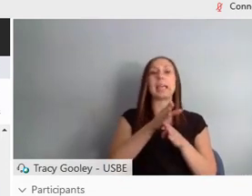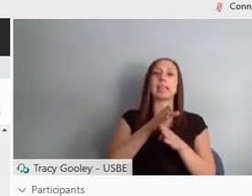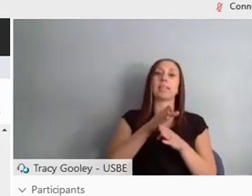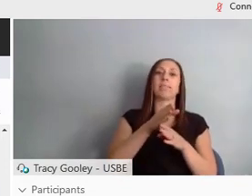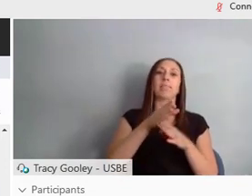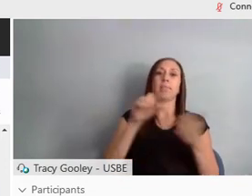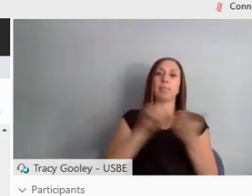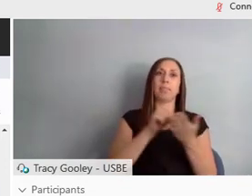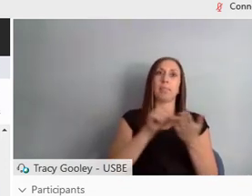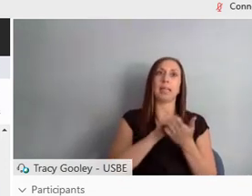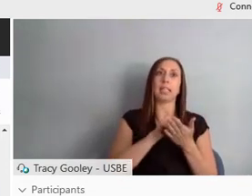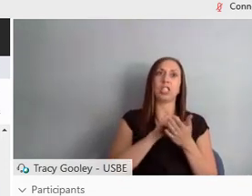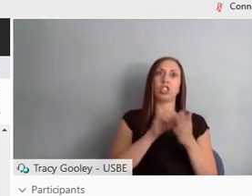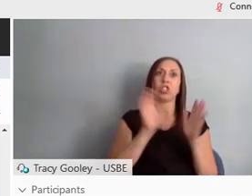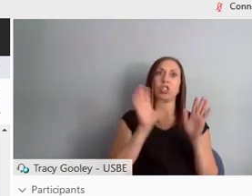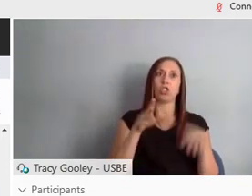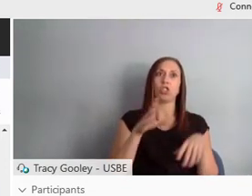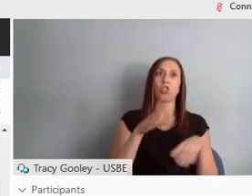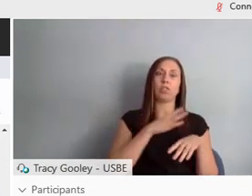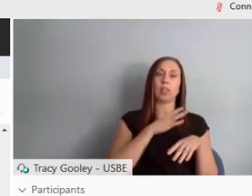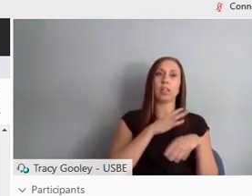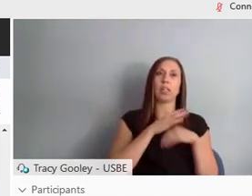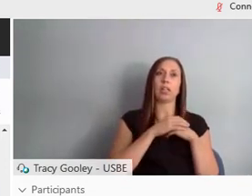gateway. So I would not